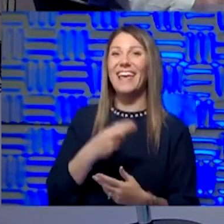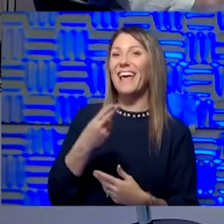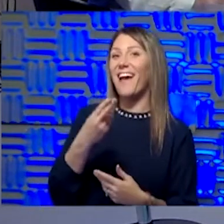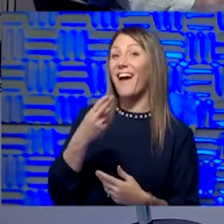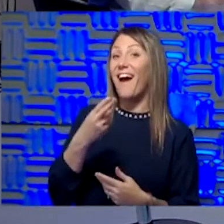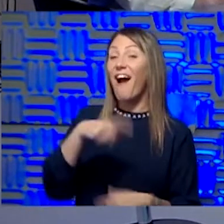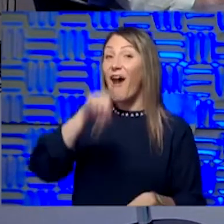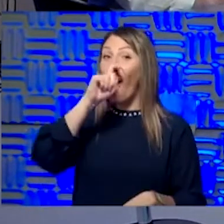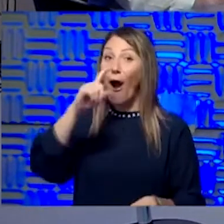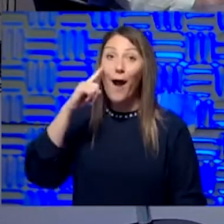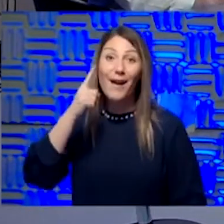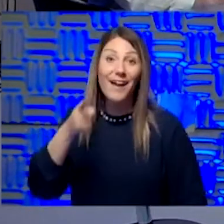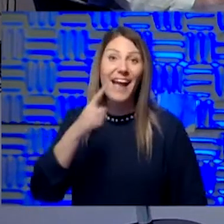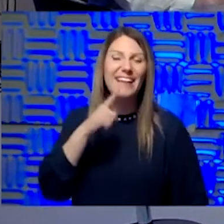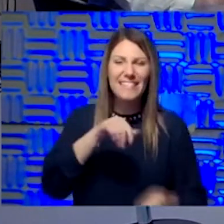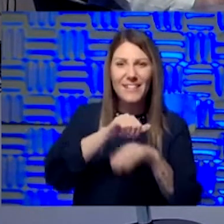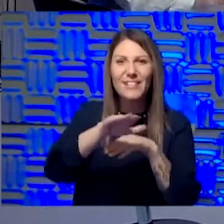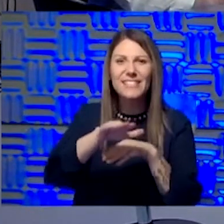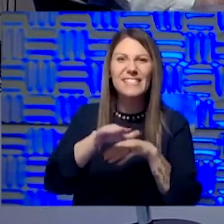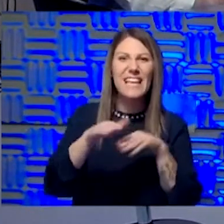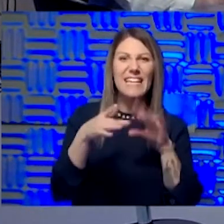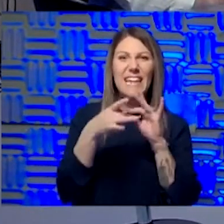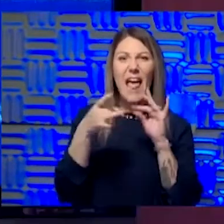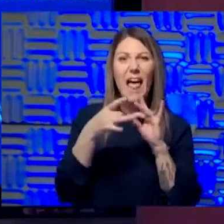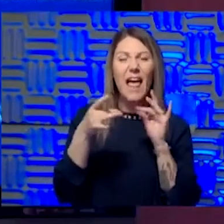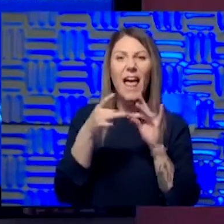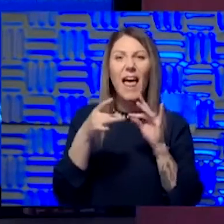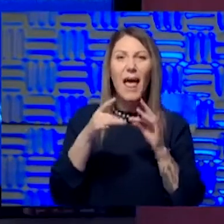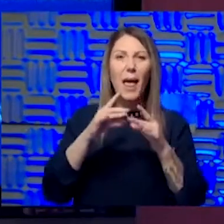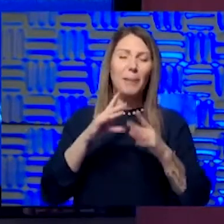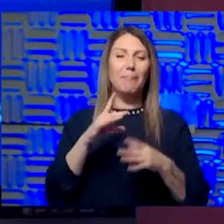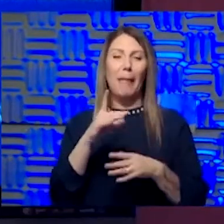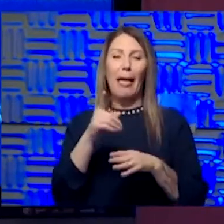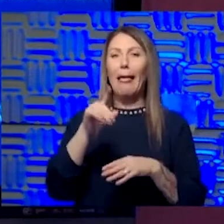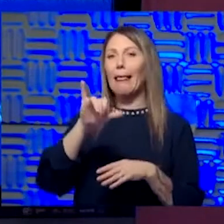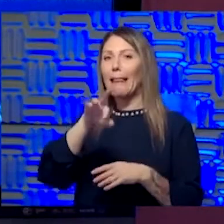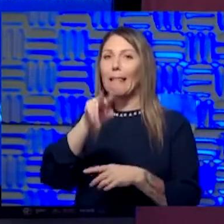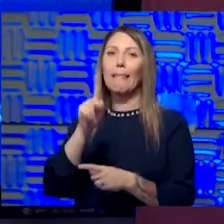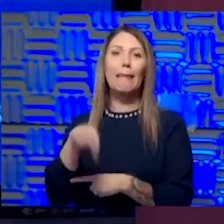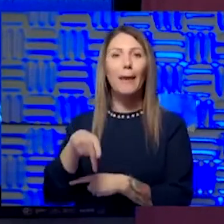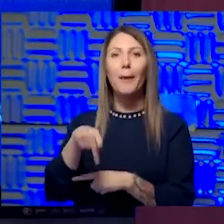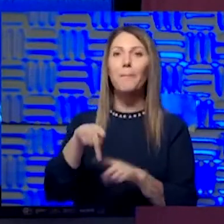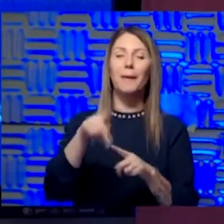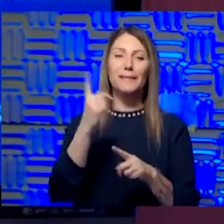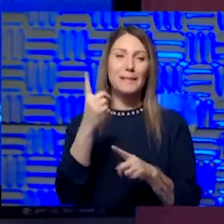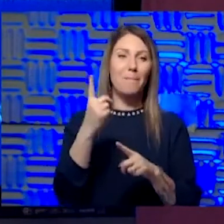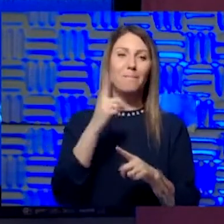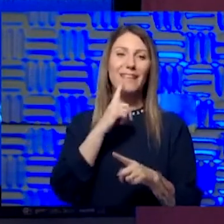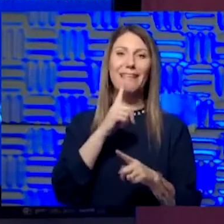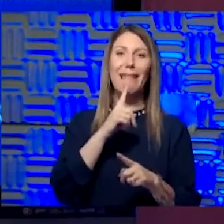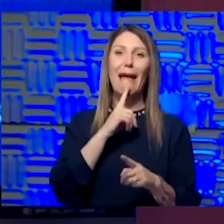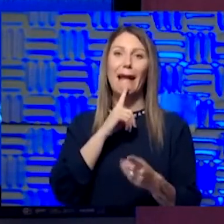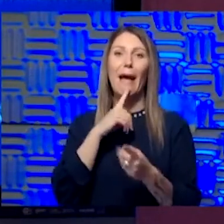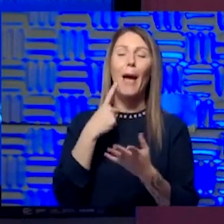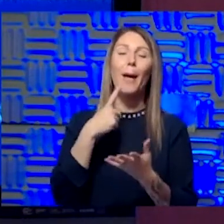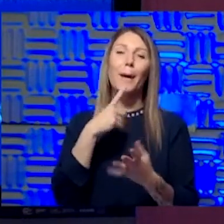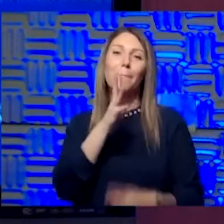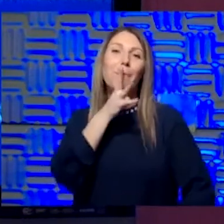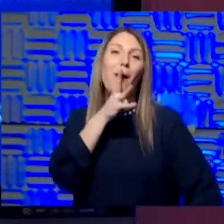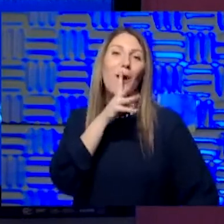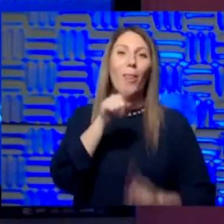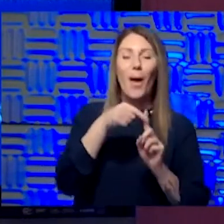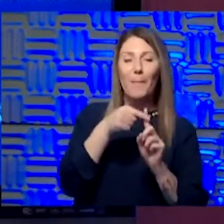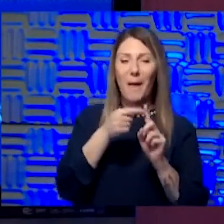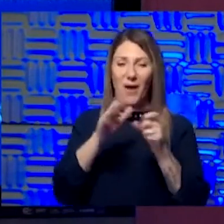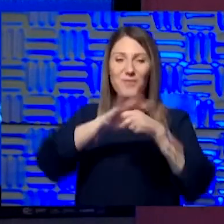me these little clips late at night of somebody doing some kind of monologue about coronavirus. I call it Corona humor, and it